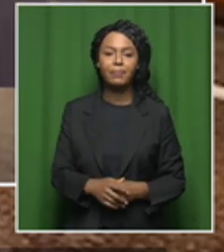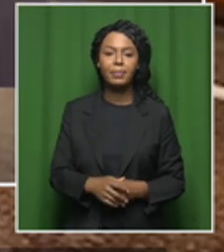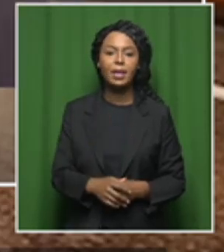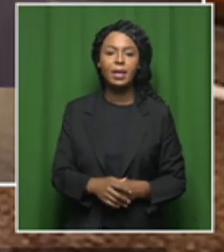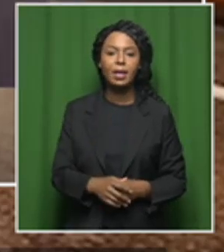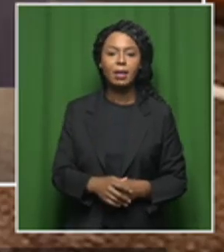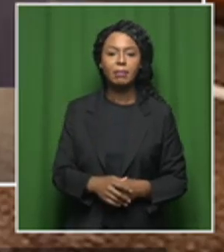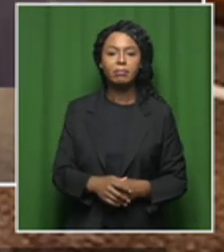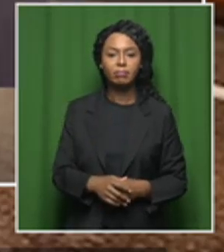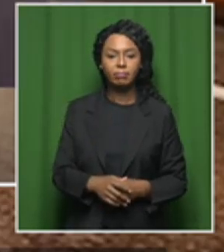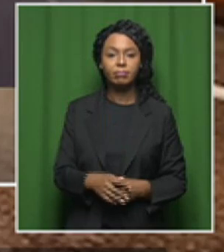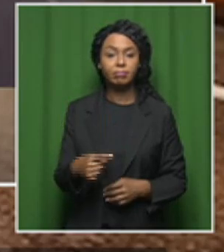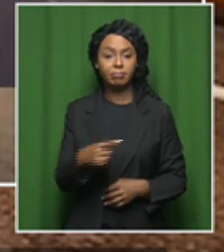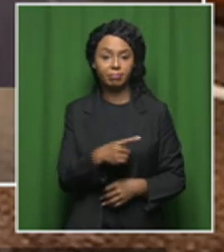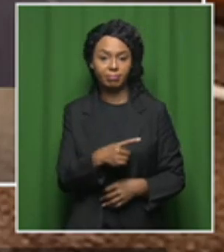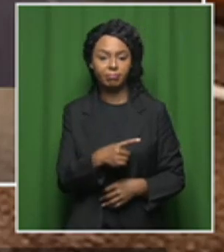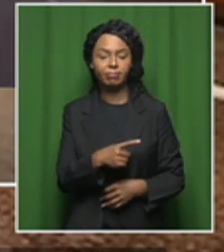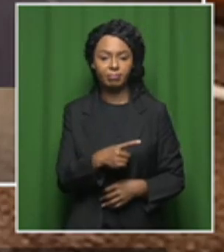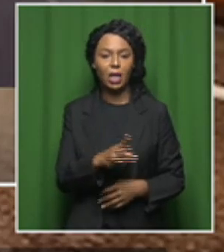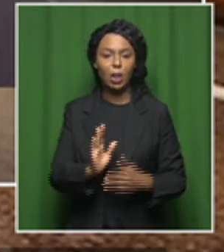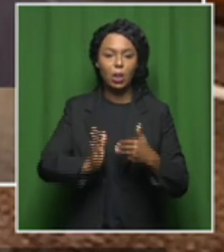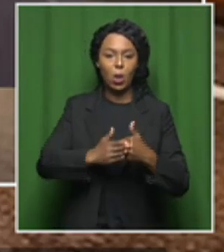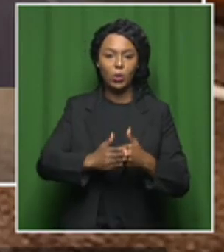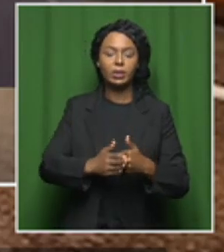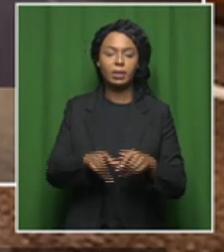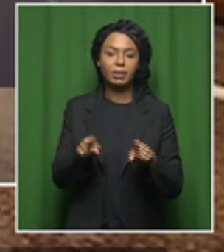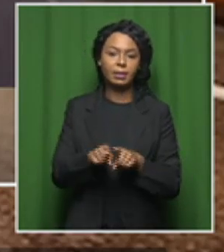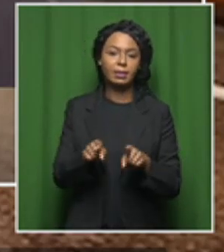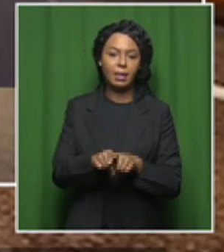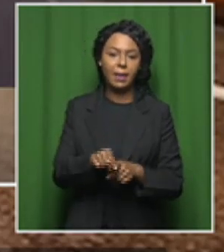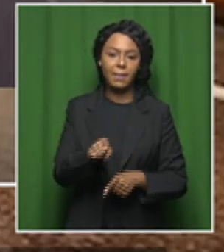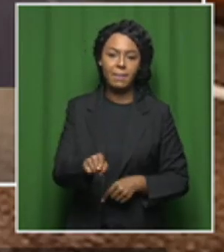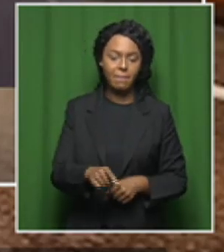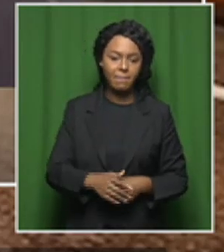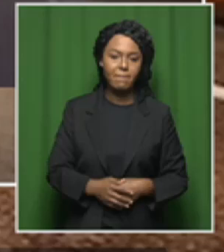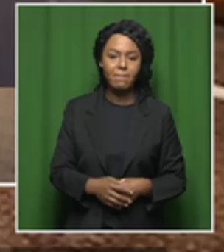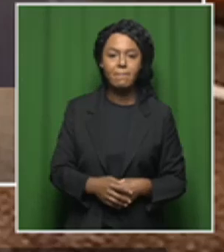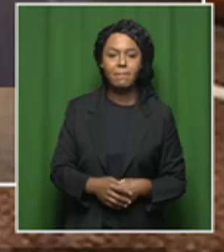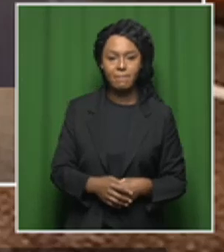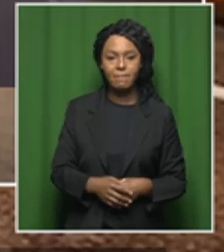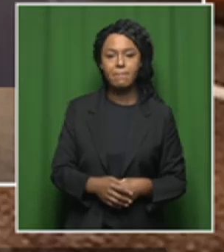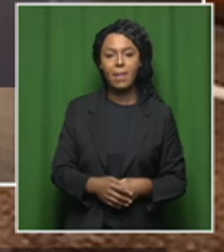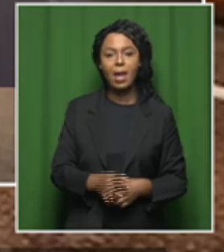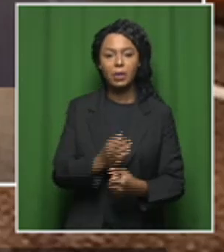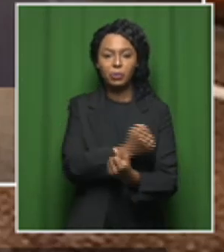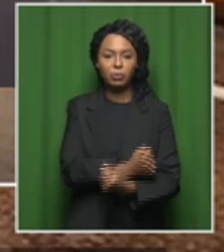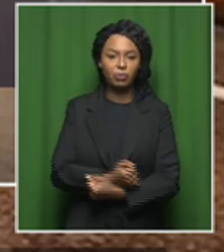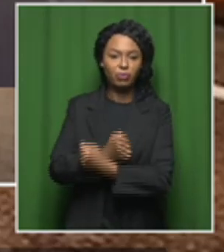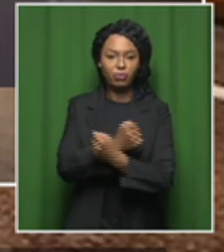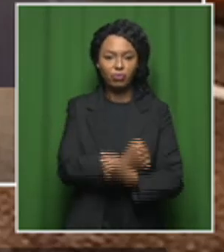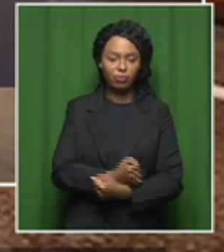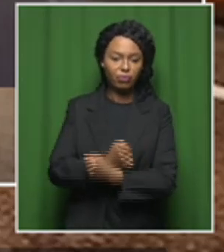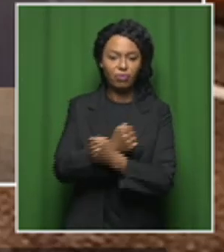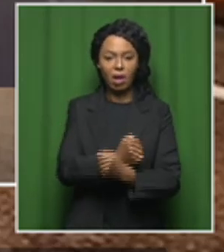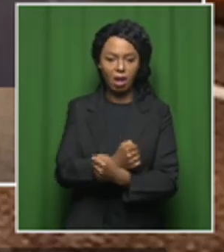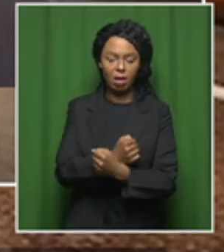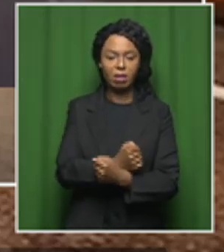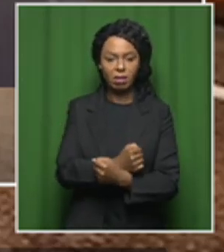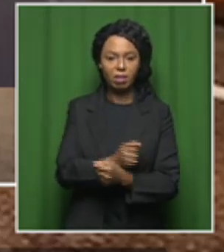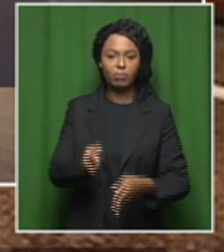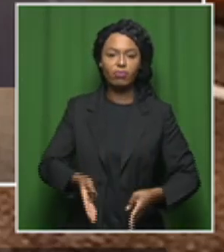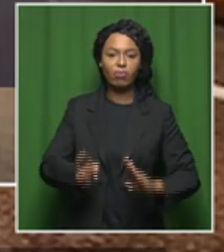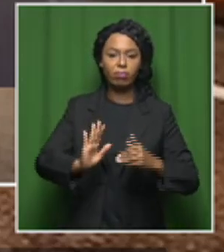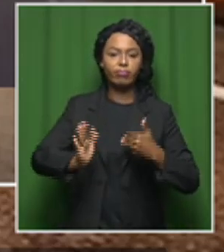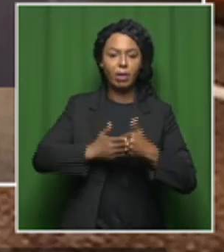Huguenot Tunnel is closed to high-sided vehicles and trucks. The Huguenot Tunnel is closed because of those high winds across the viaduct